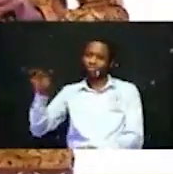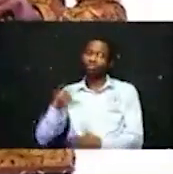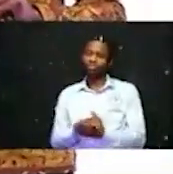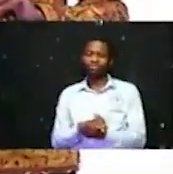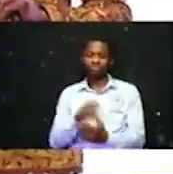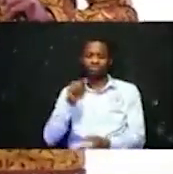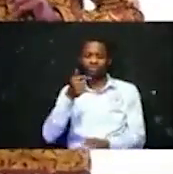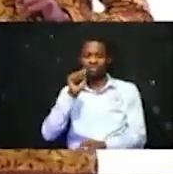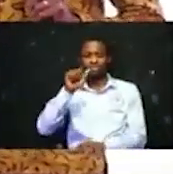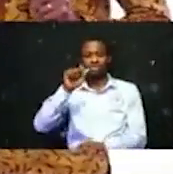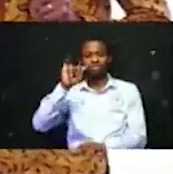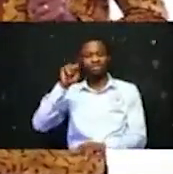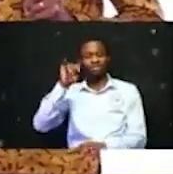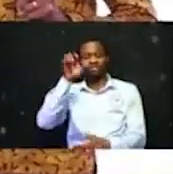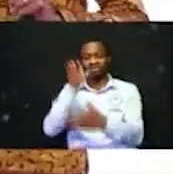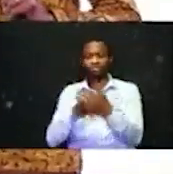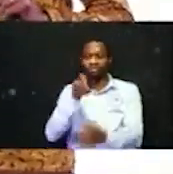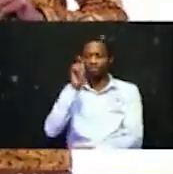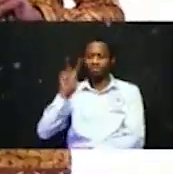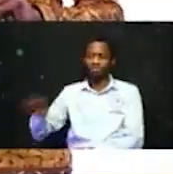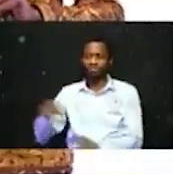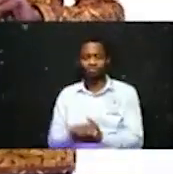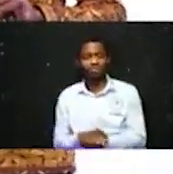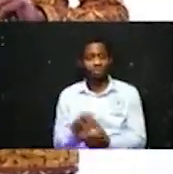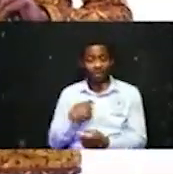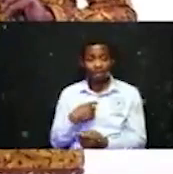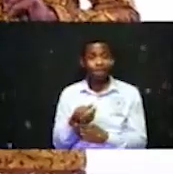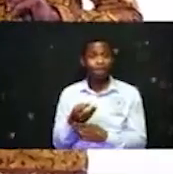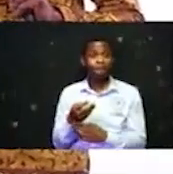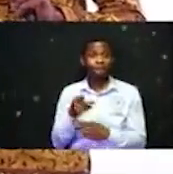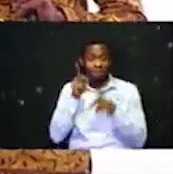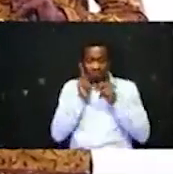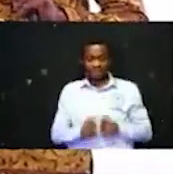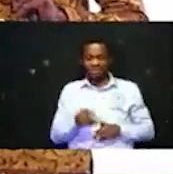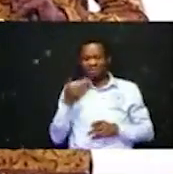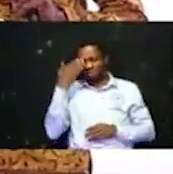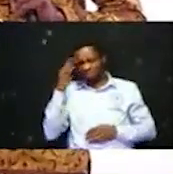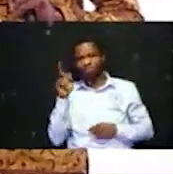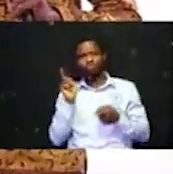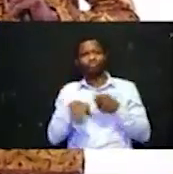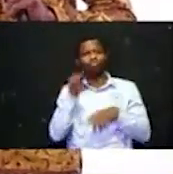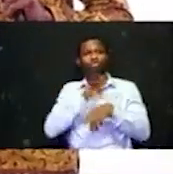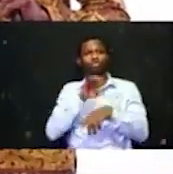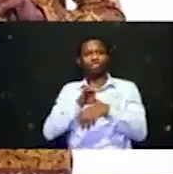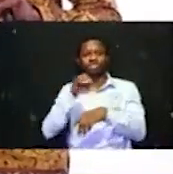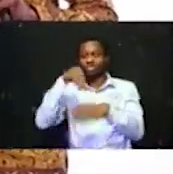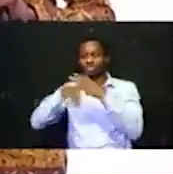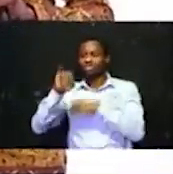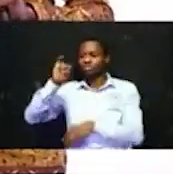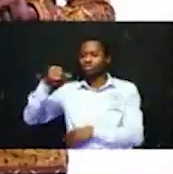Galatians 1:22. I was personally unknown to the churches of Judea that are in